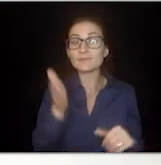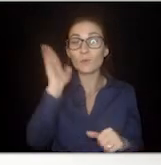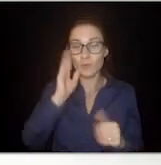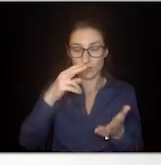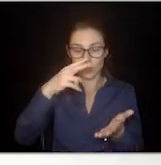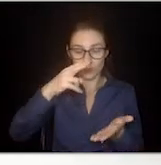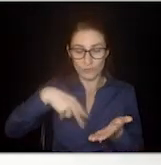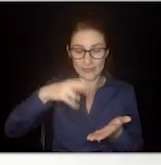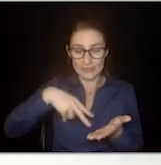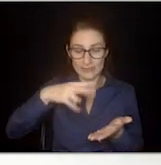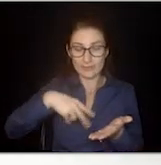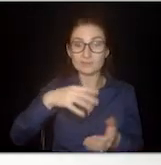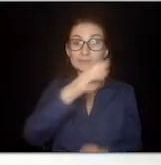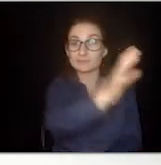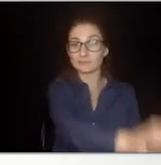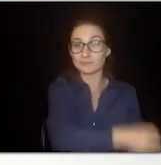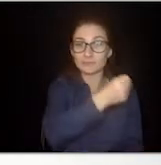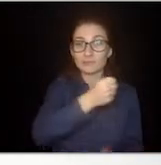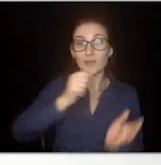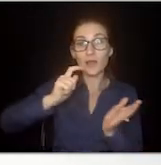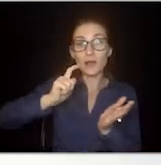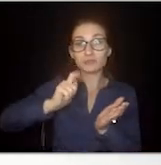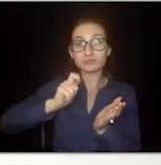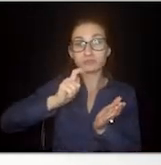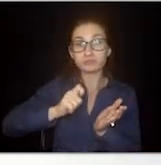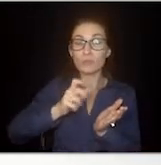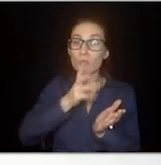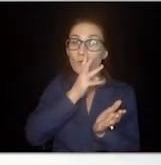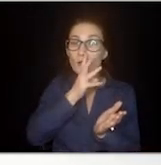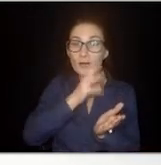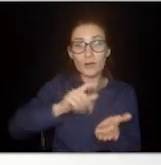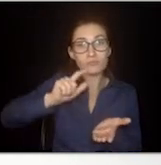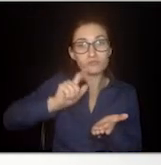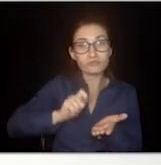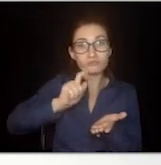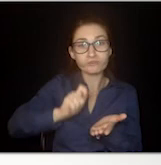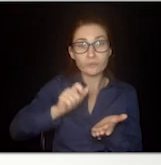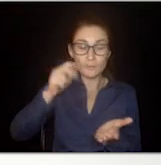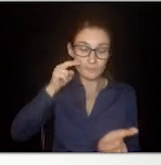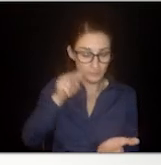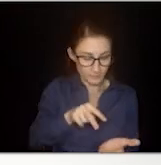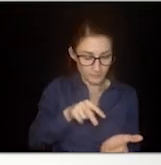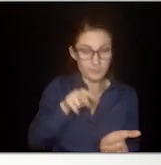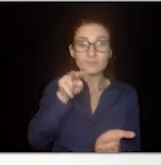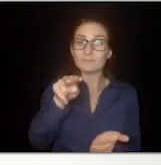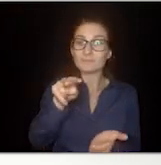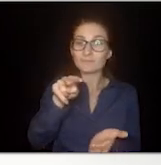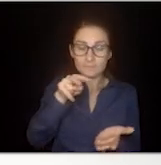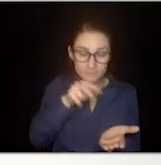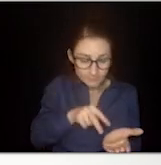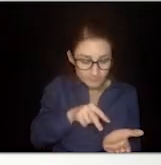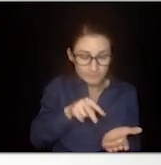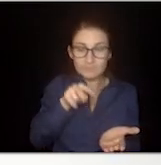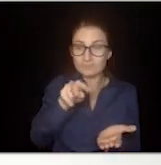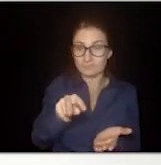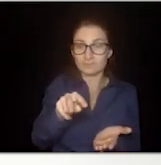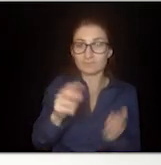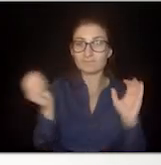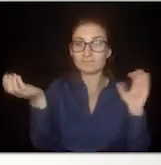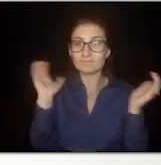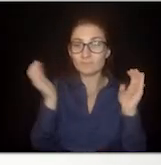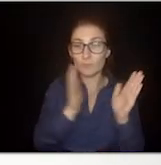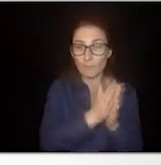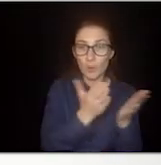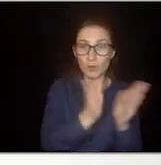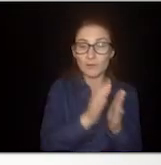from the first box as Ms. Prey reads page 1. Freddie looks at his bottle and the picture of a similar spray bottle